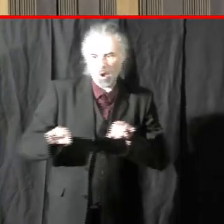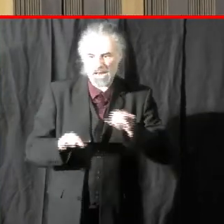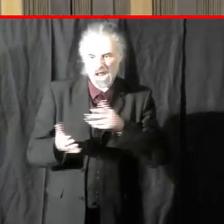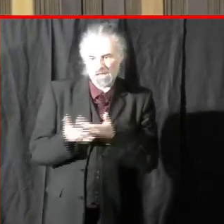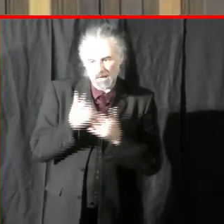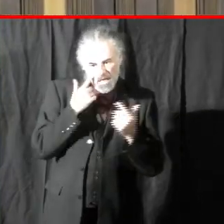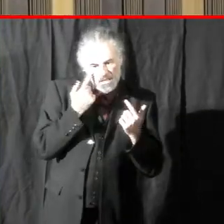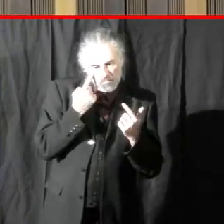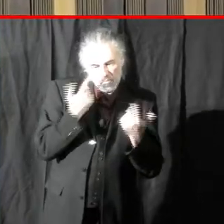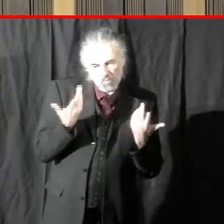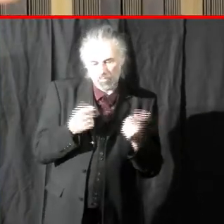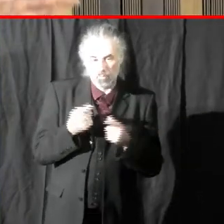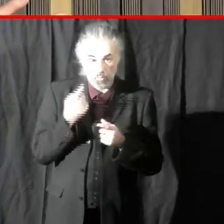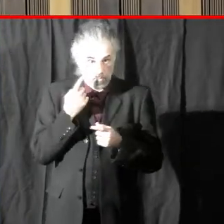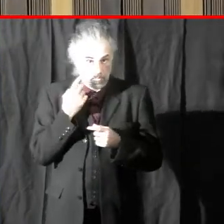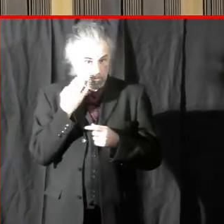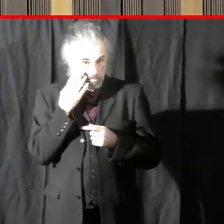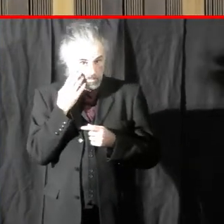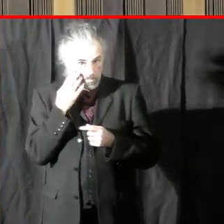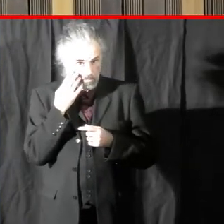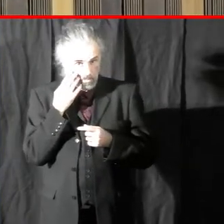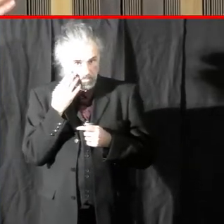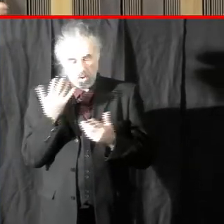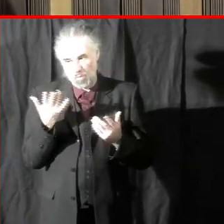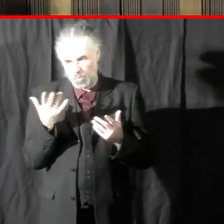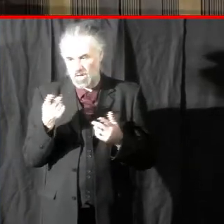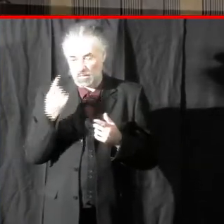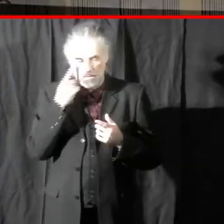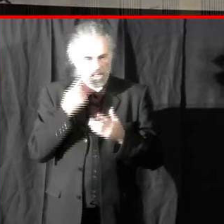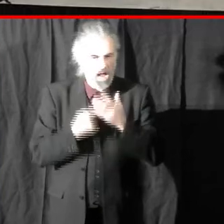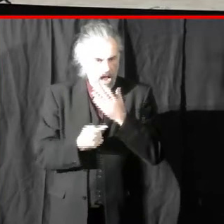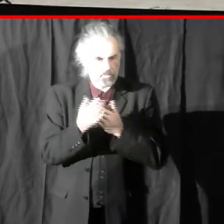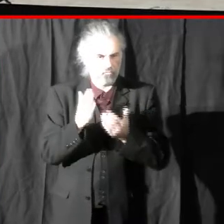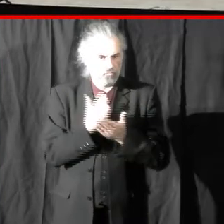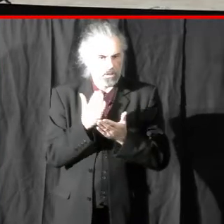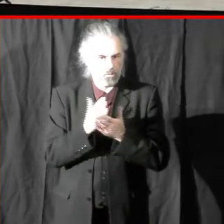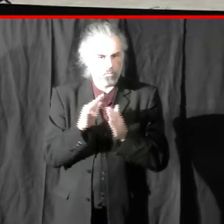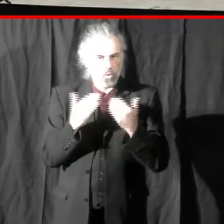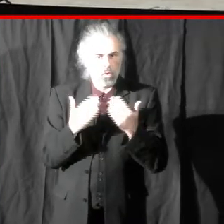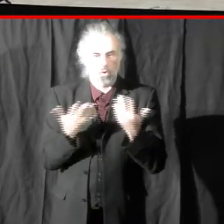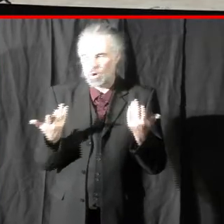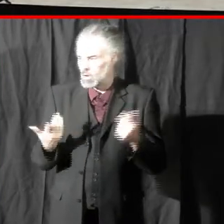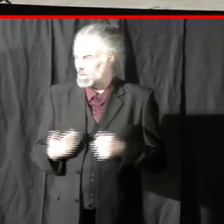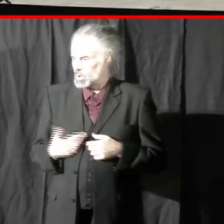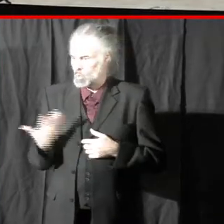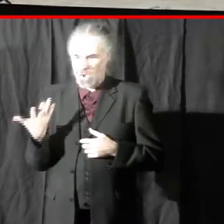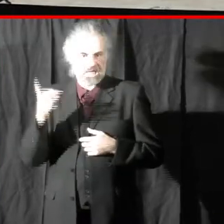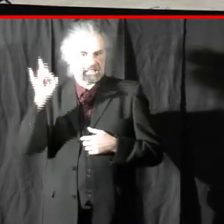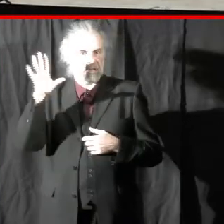there, where would be somewhere where you'd see that difference? So... Where would the 10% be?